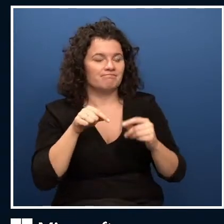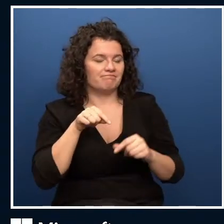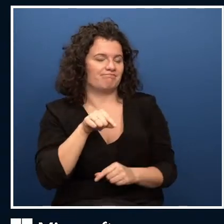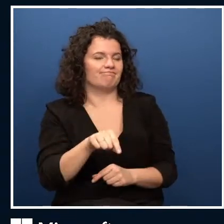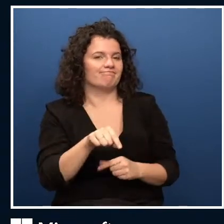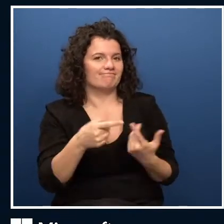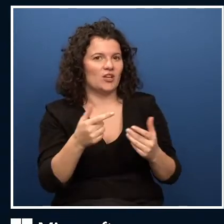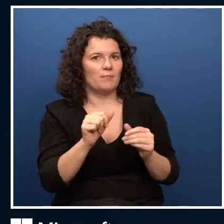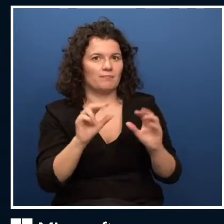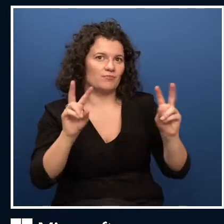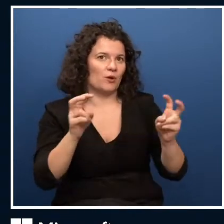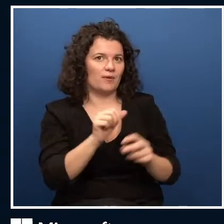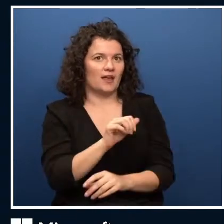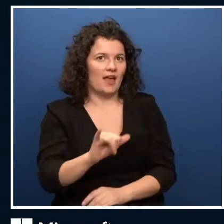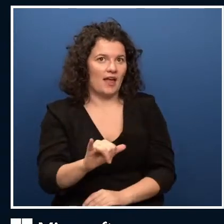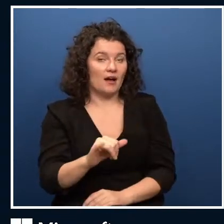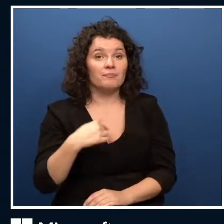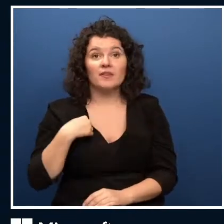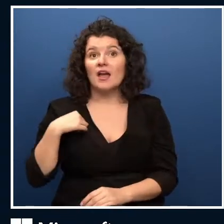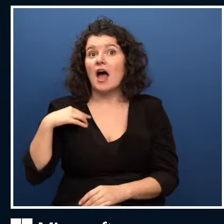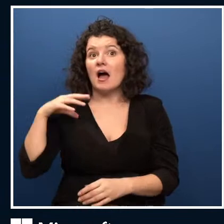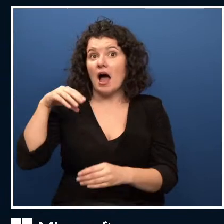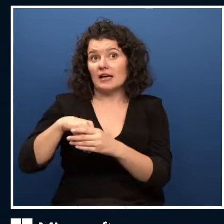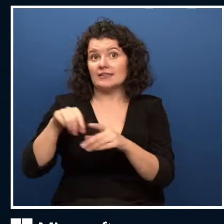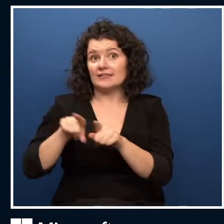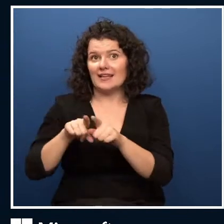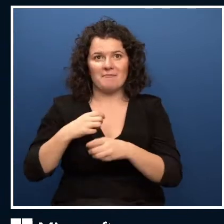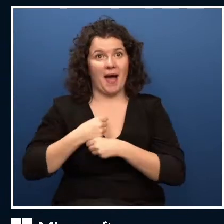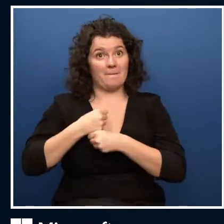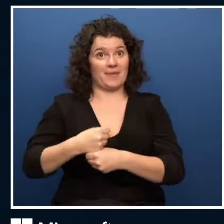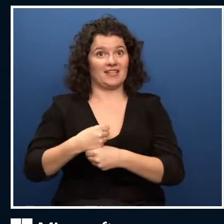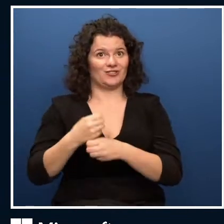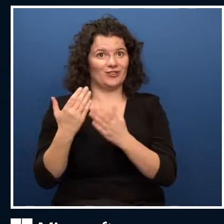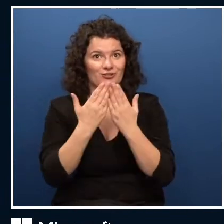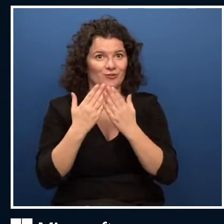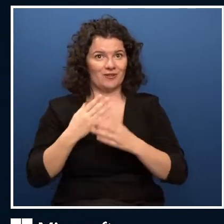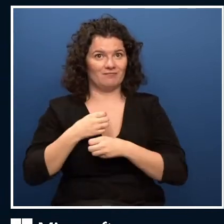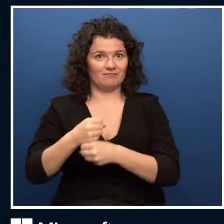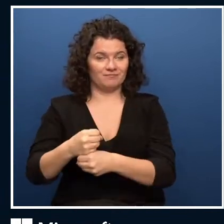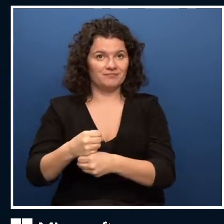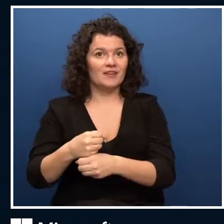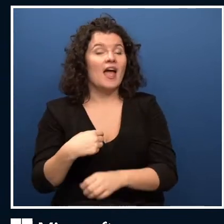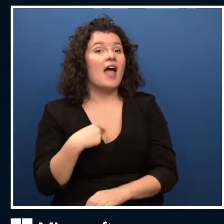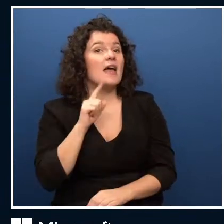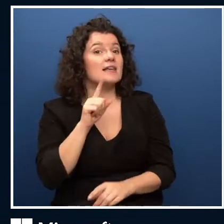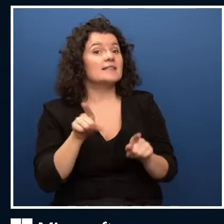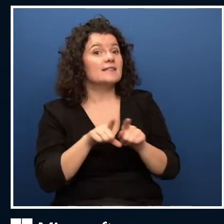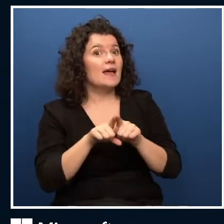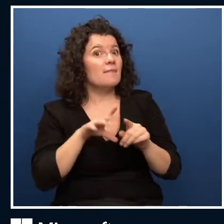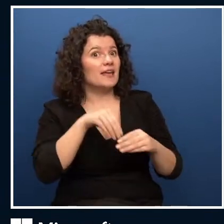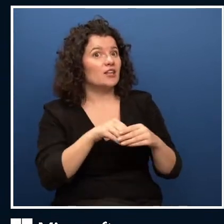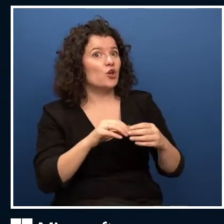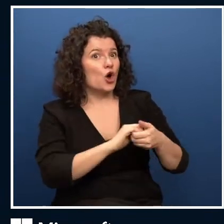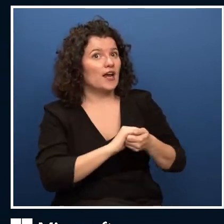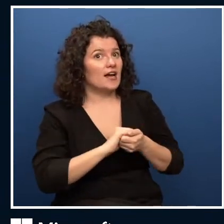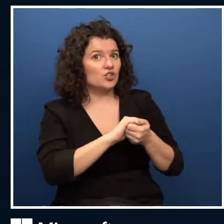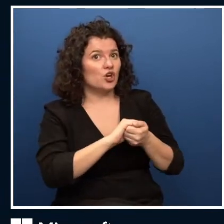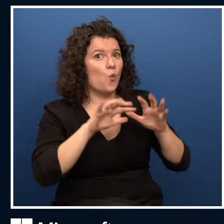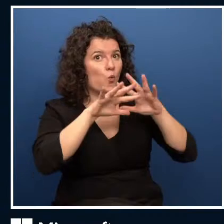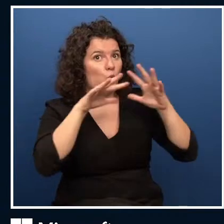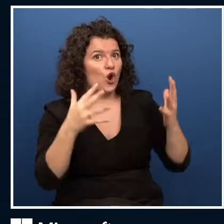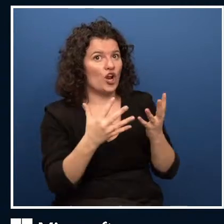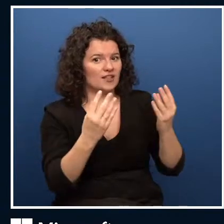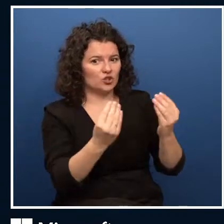the co-founder of a small non-profit organization called Girls Code. And in addition to that, I'm also an